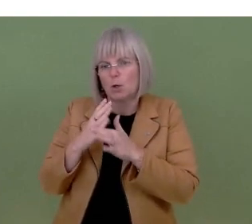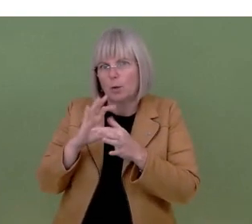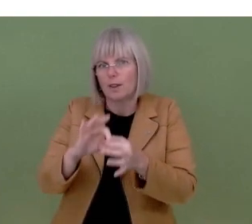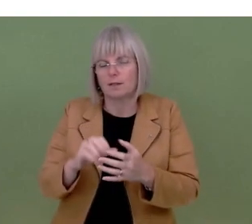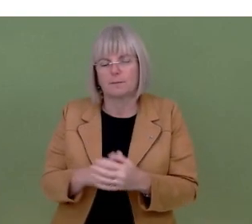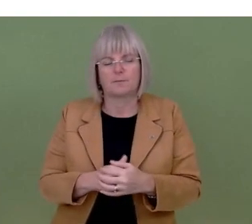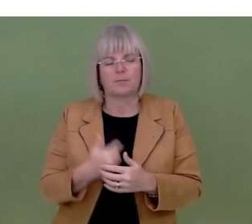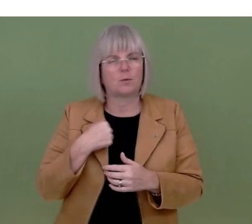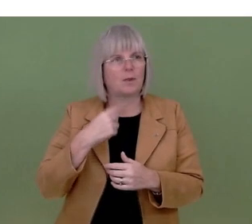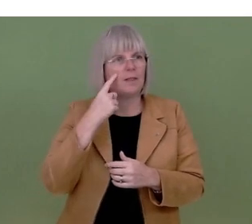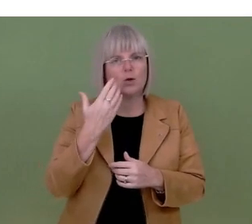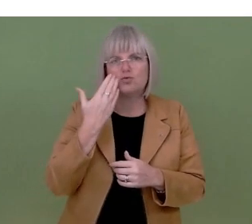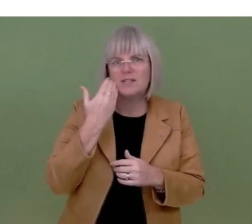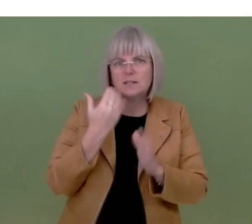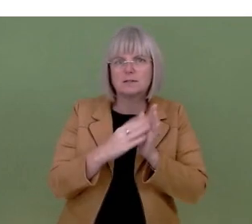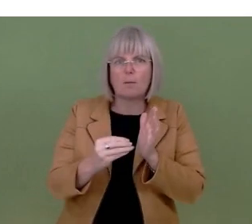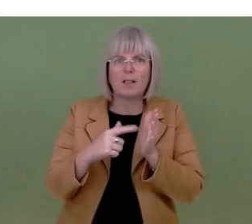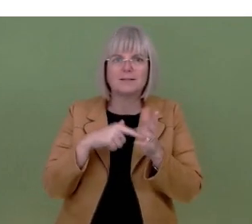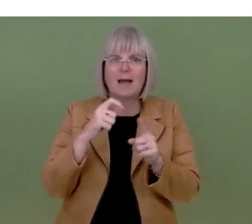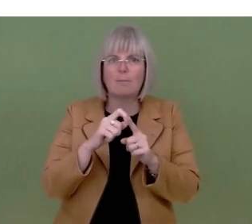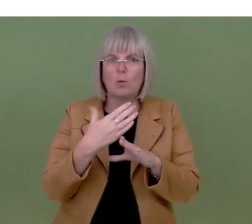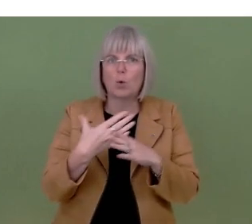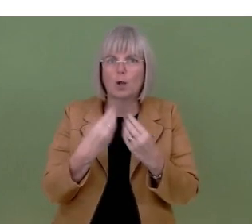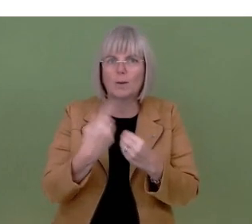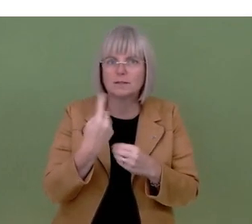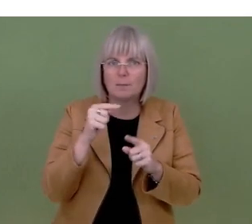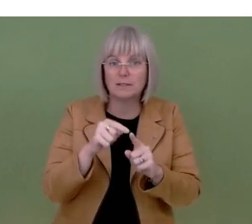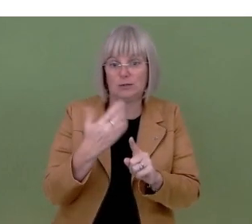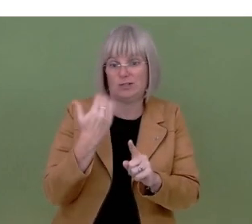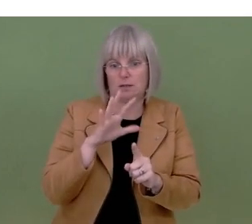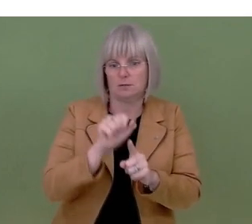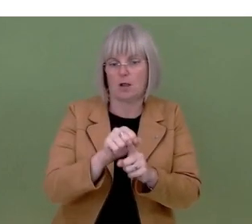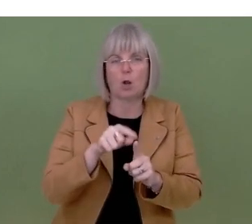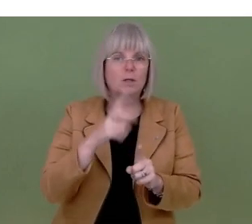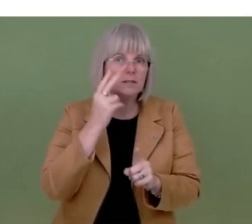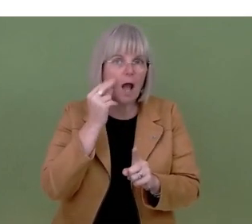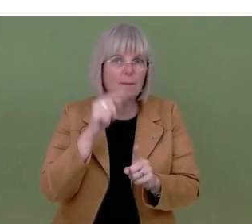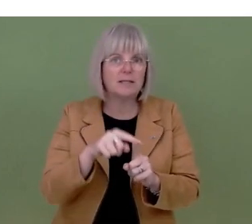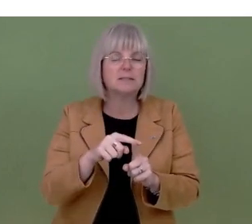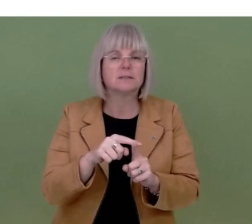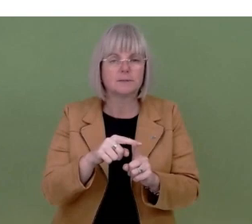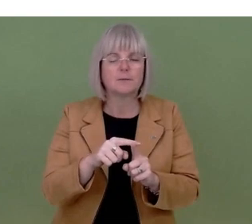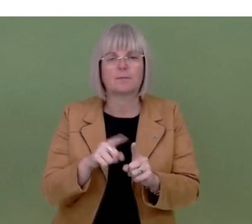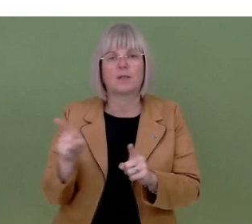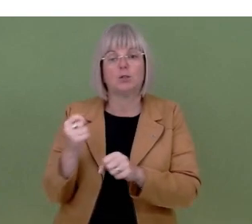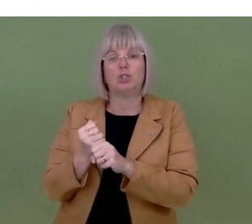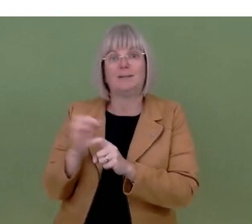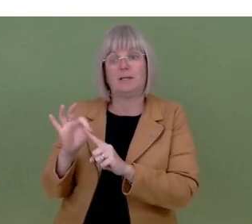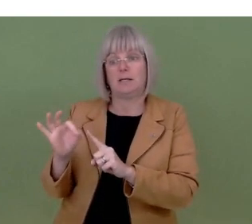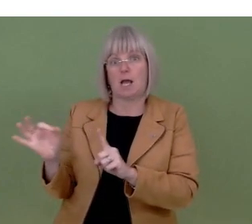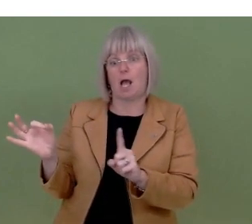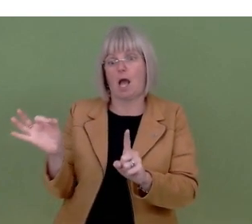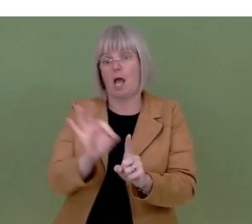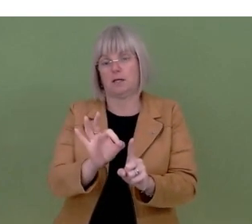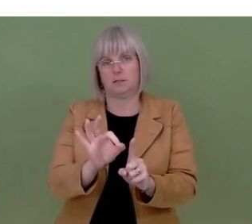with someone who'd been recently diagnosed with diabetes, and the GP had asked or advised that individual to go to a weight